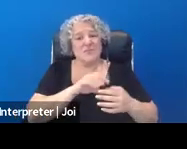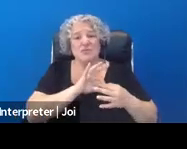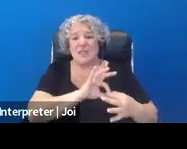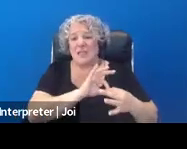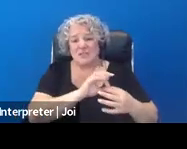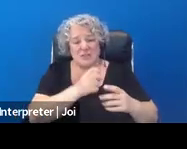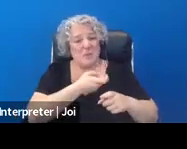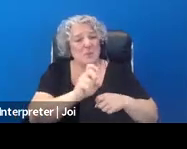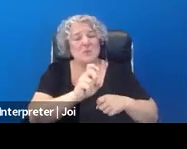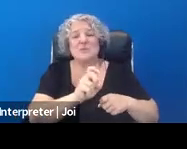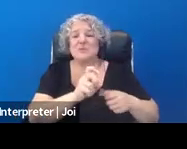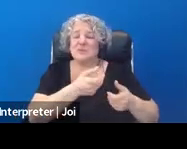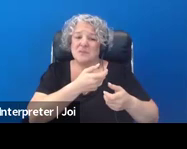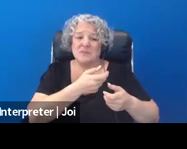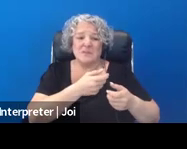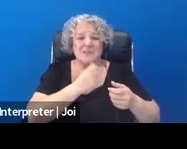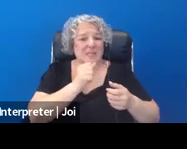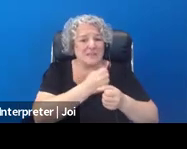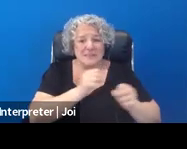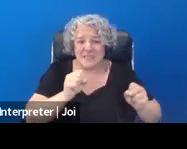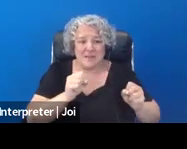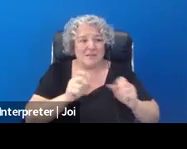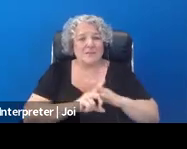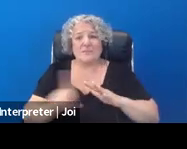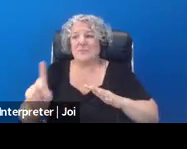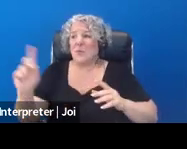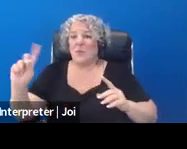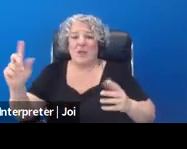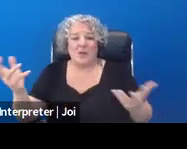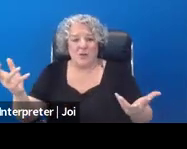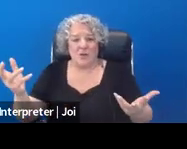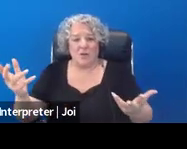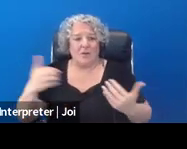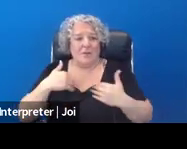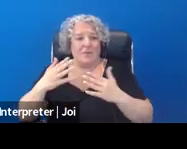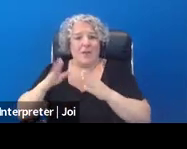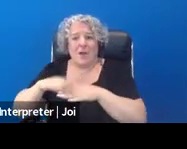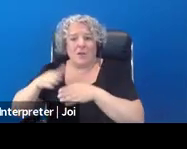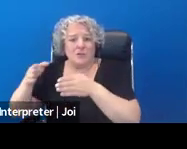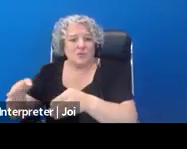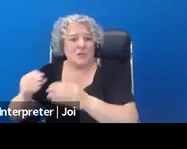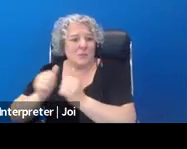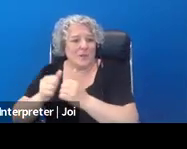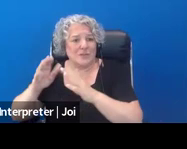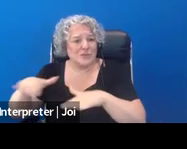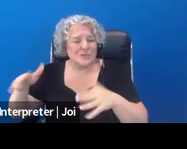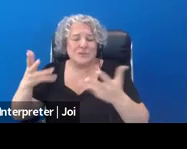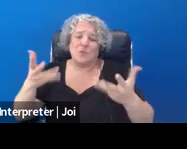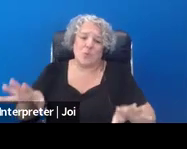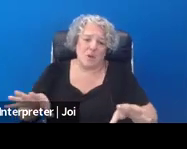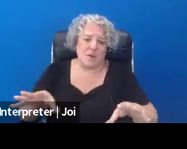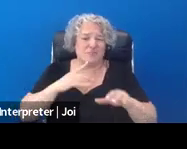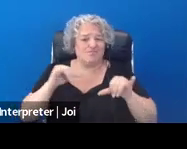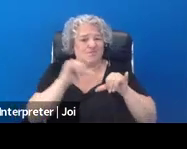and living environments because they have nowhere else to go. They don't want to be unhoused with their children. The rates